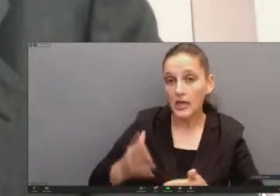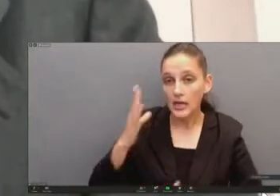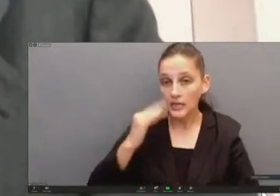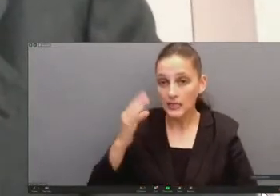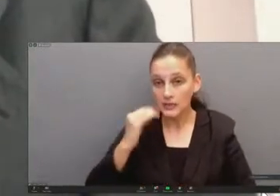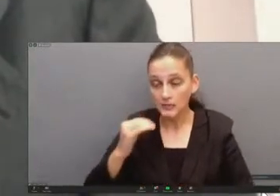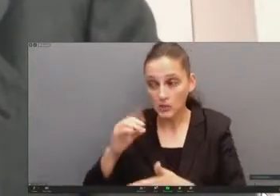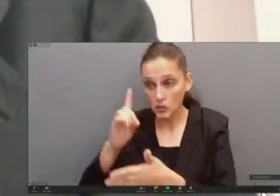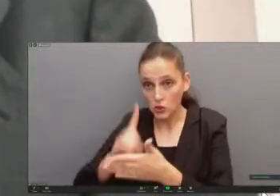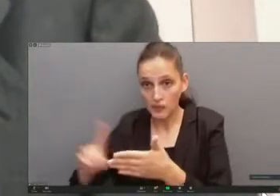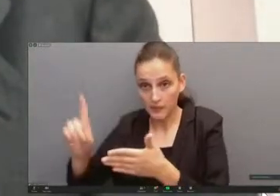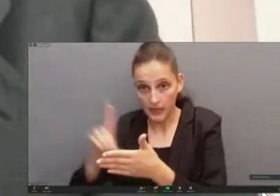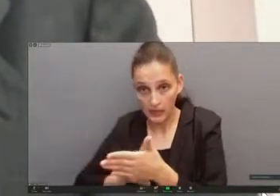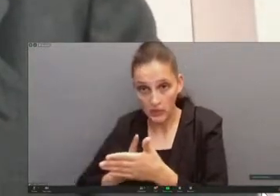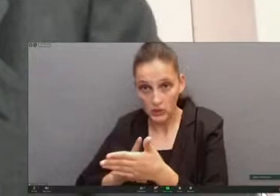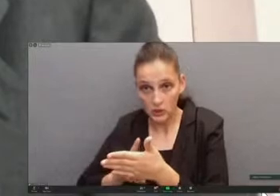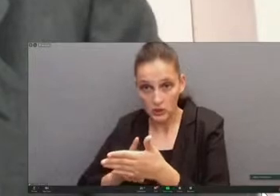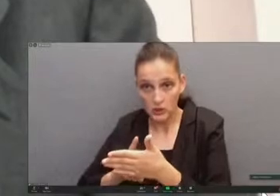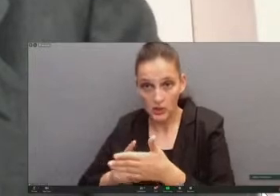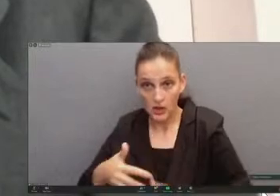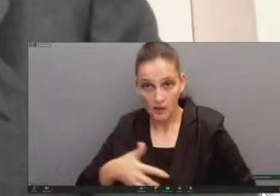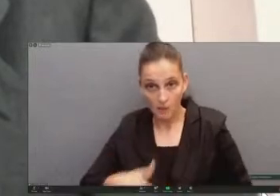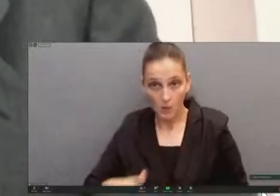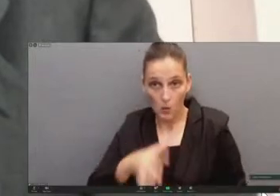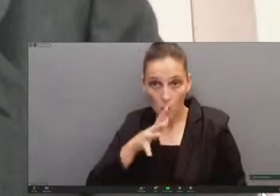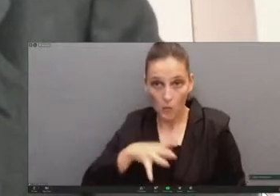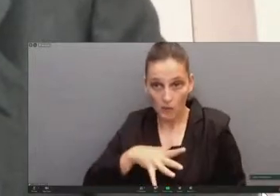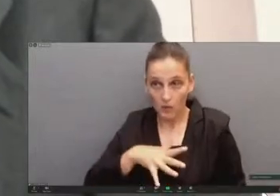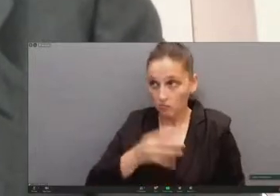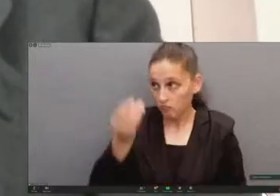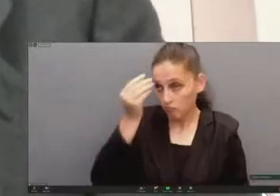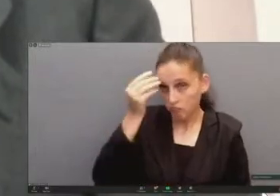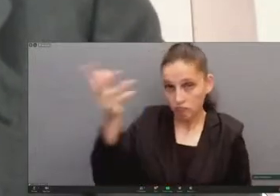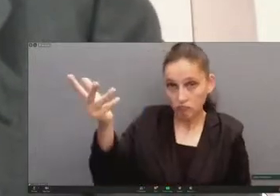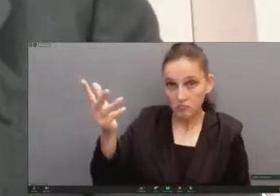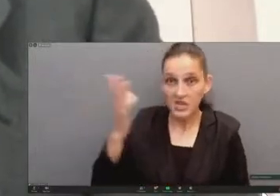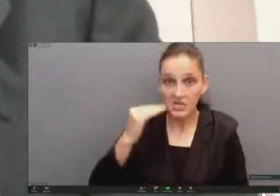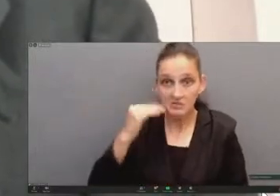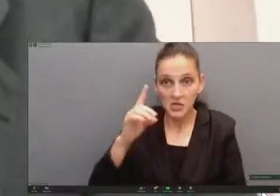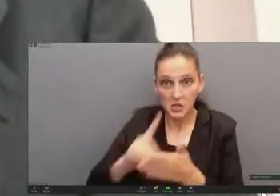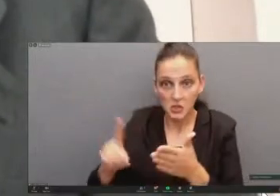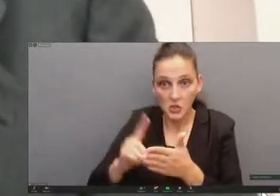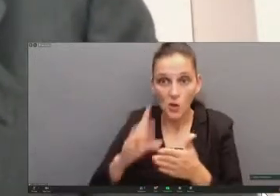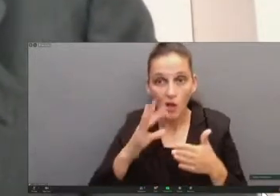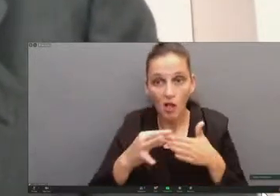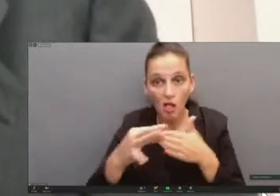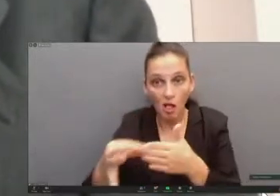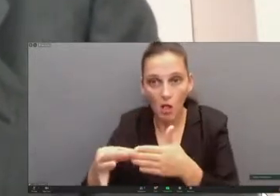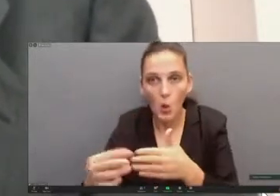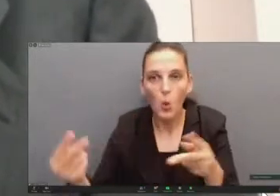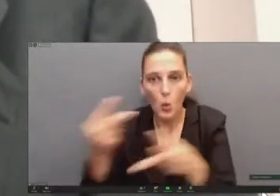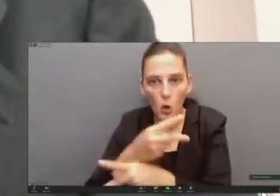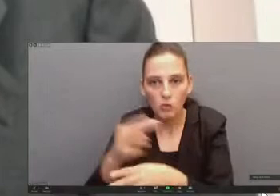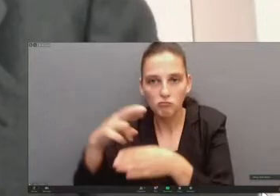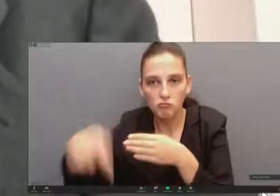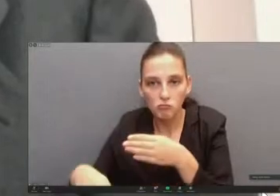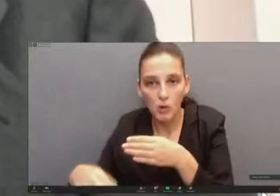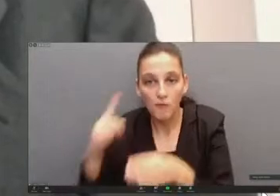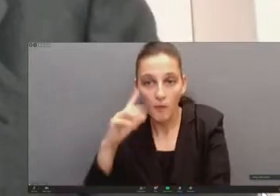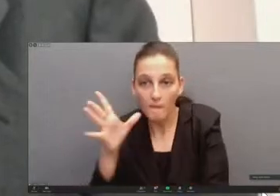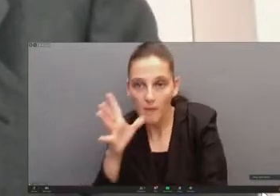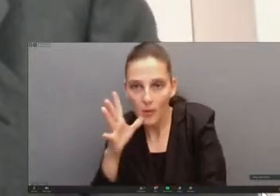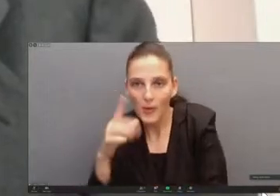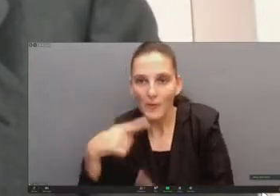discrimination reported by a pregnant woman leads to worse outcomes, not just for the mother, but for her child.